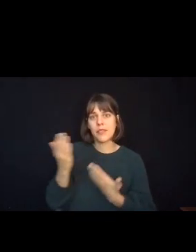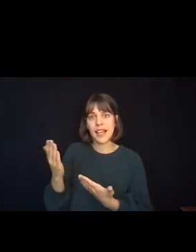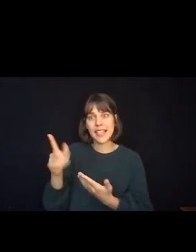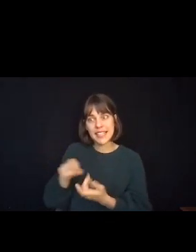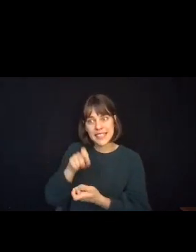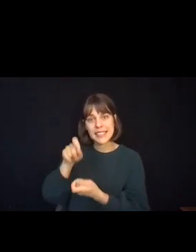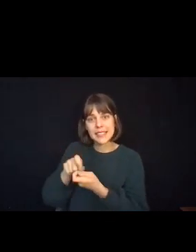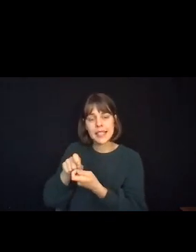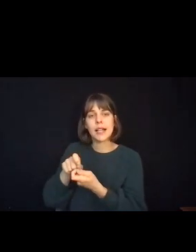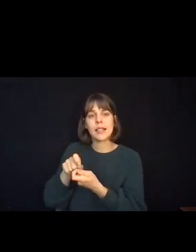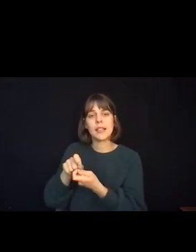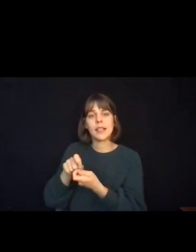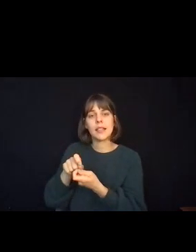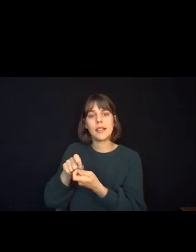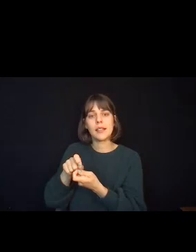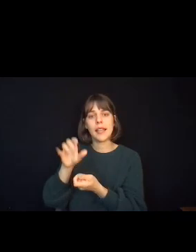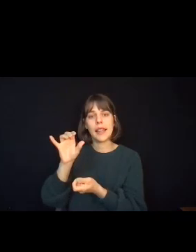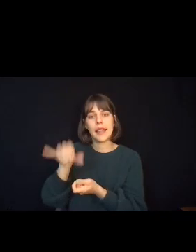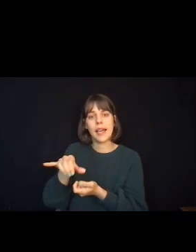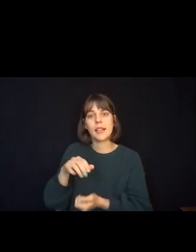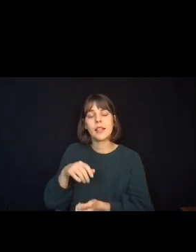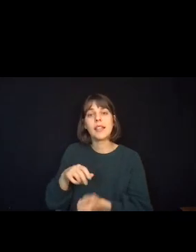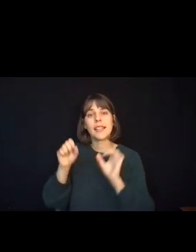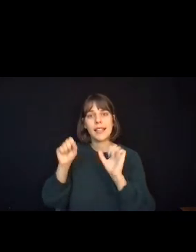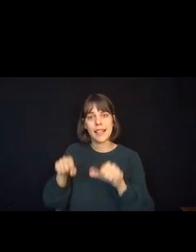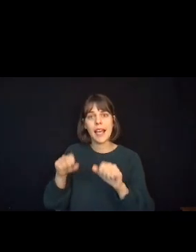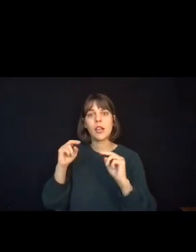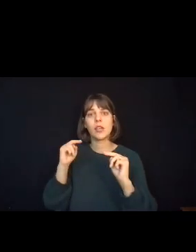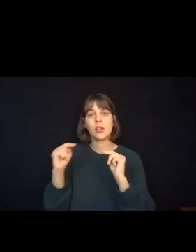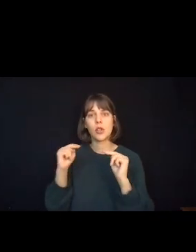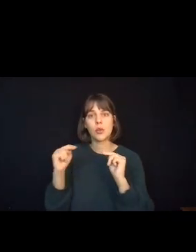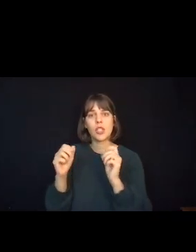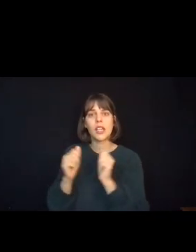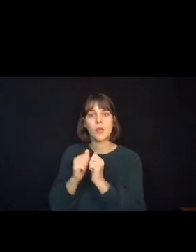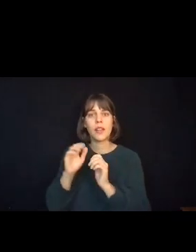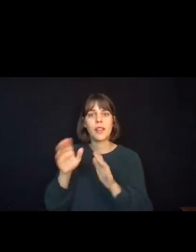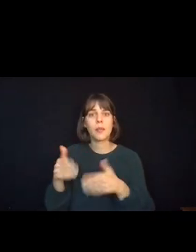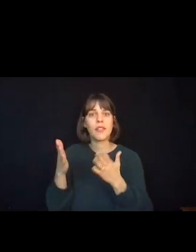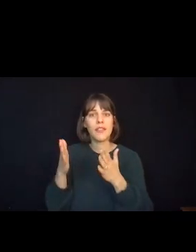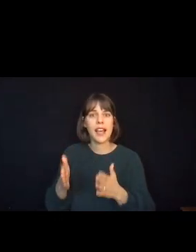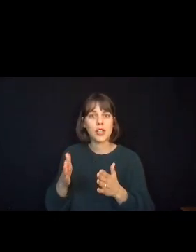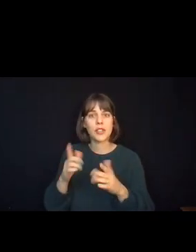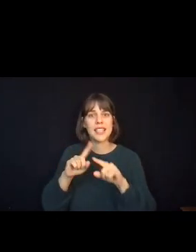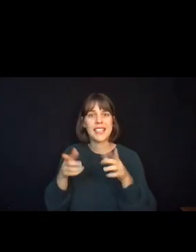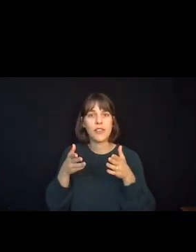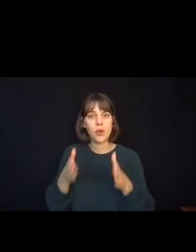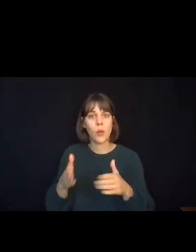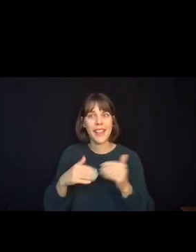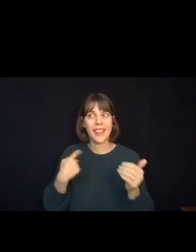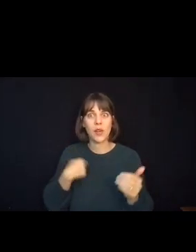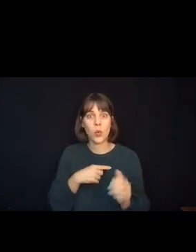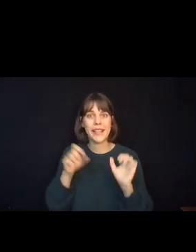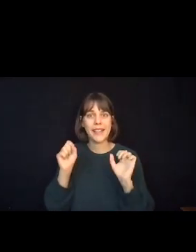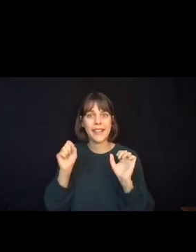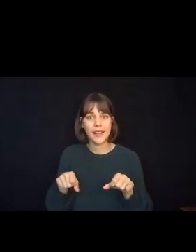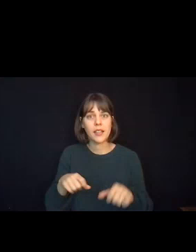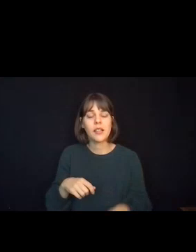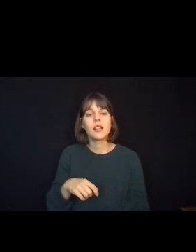exactly that. They are able to negotiate with the providers in a different manner than we